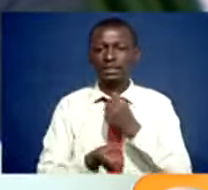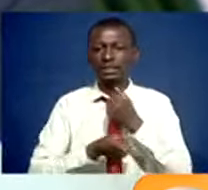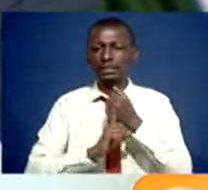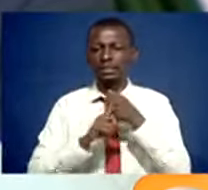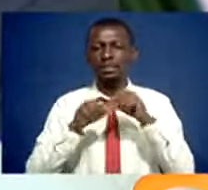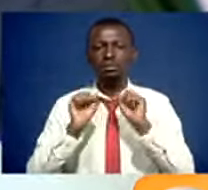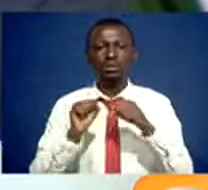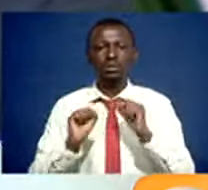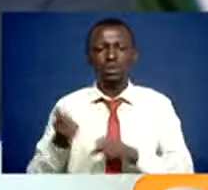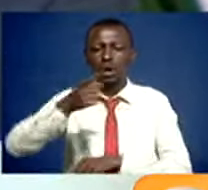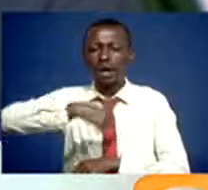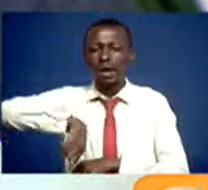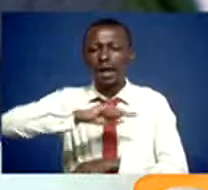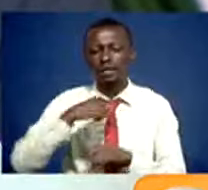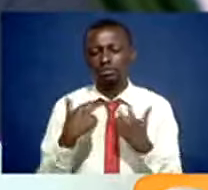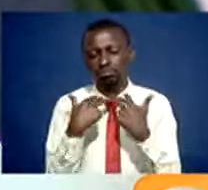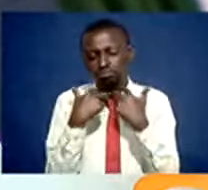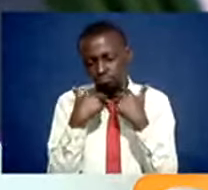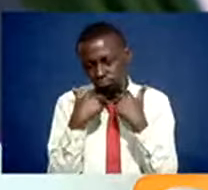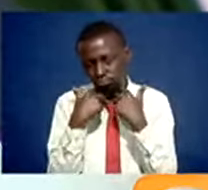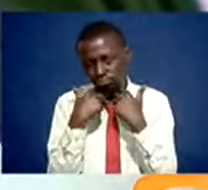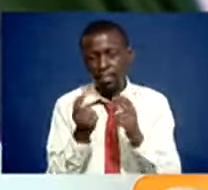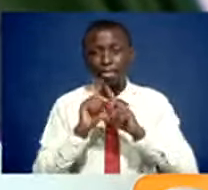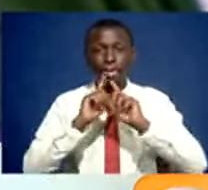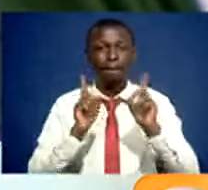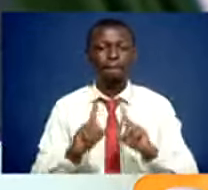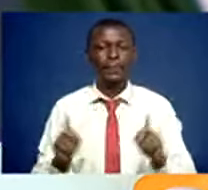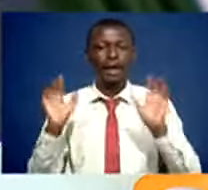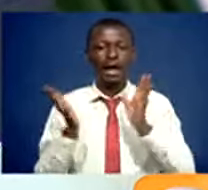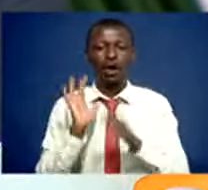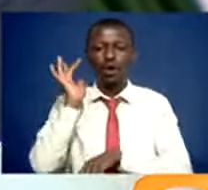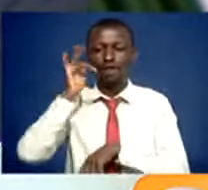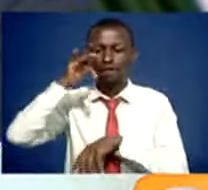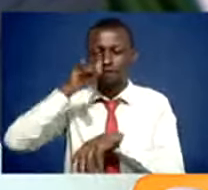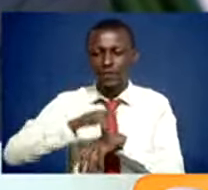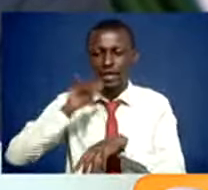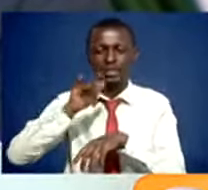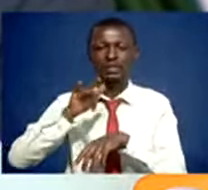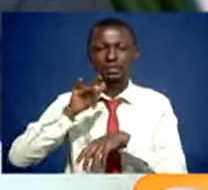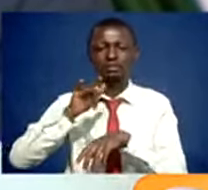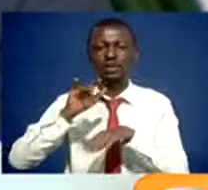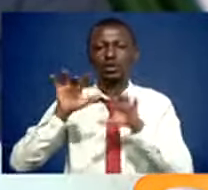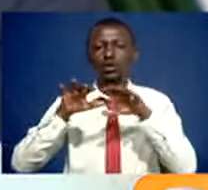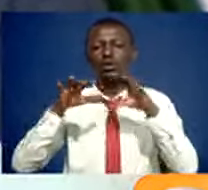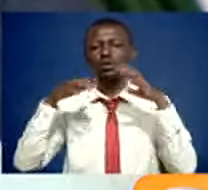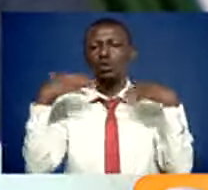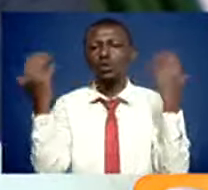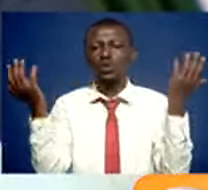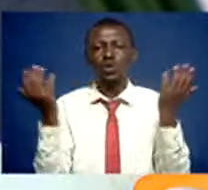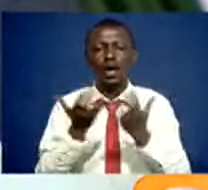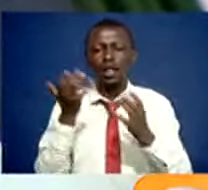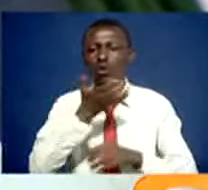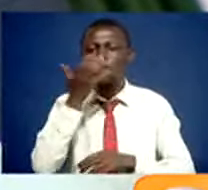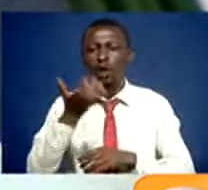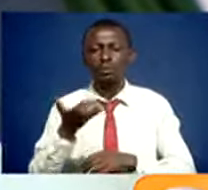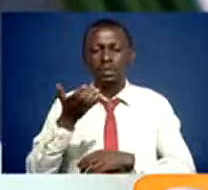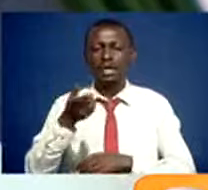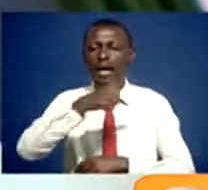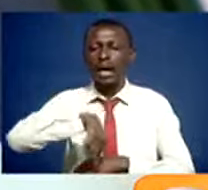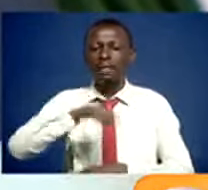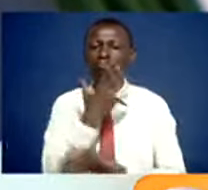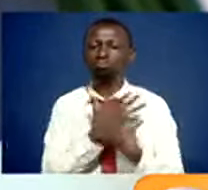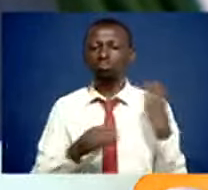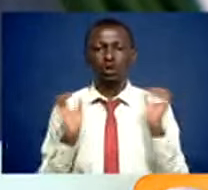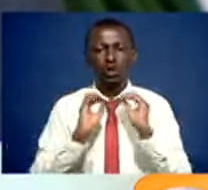slowed us up a little. However, the effects of global warming have not killed our resolve to become